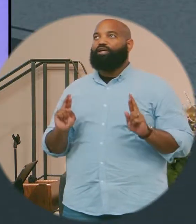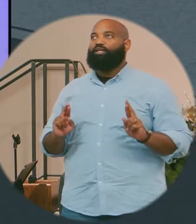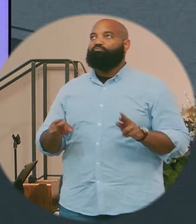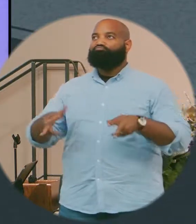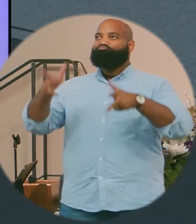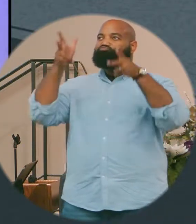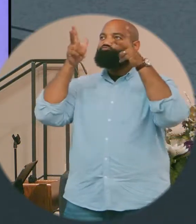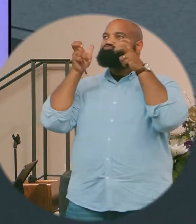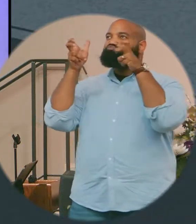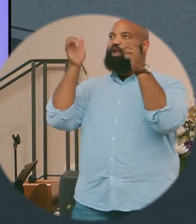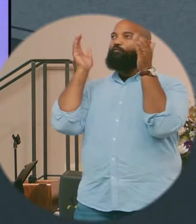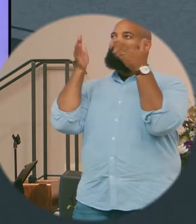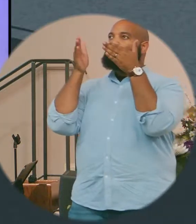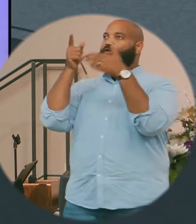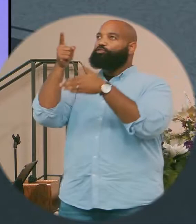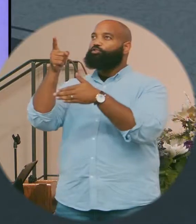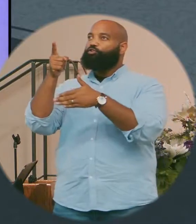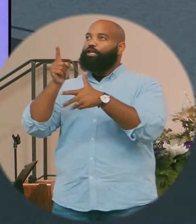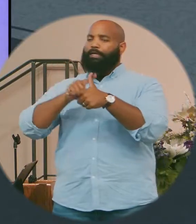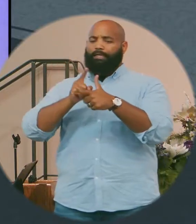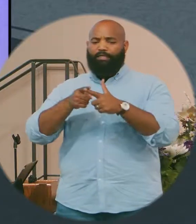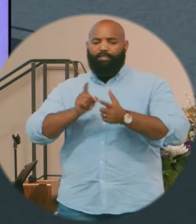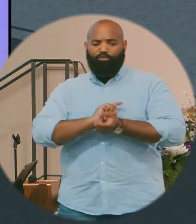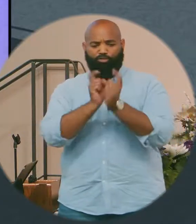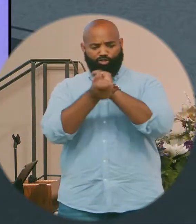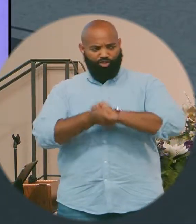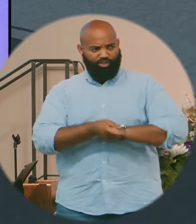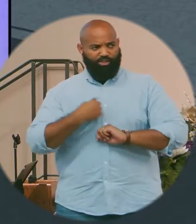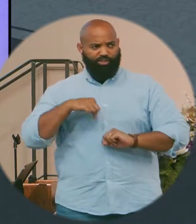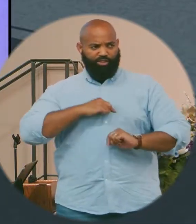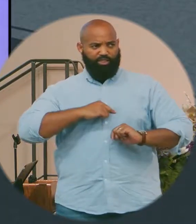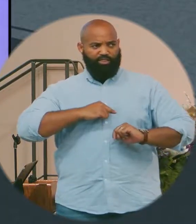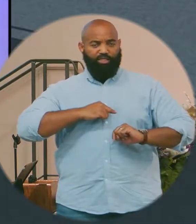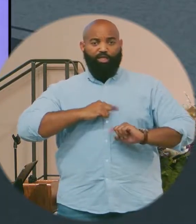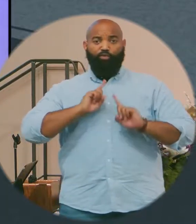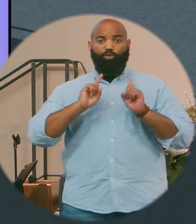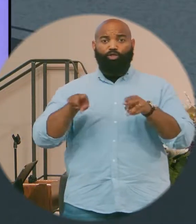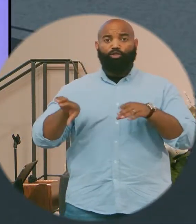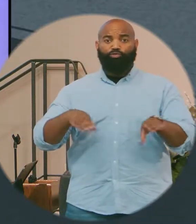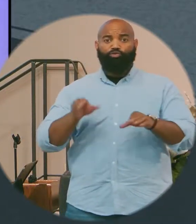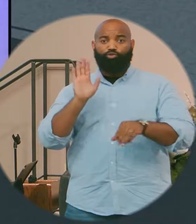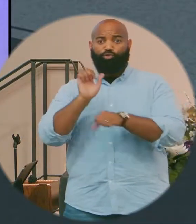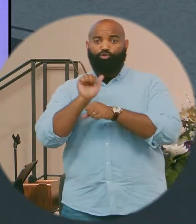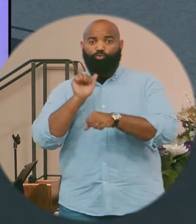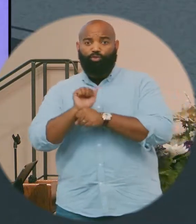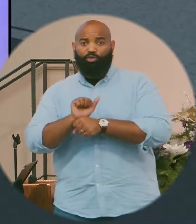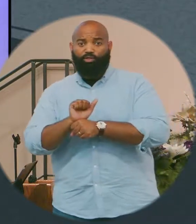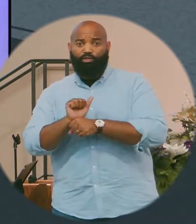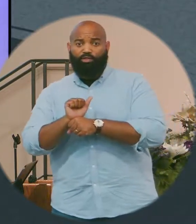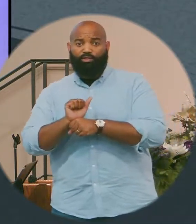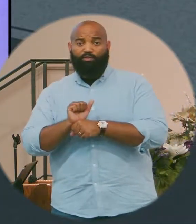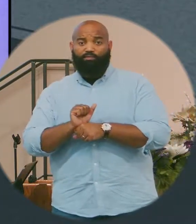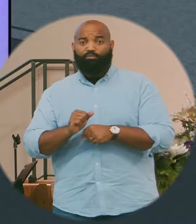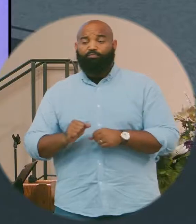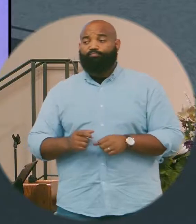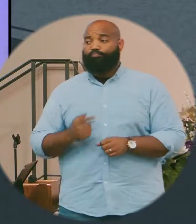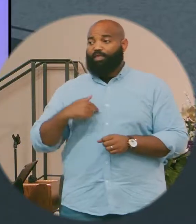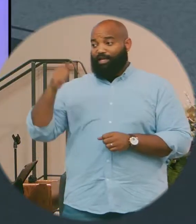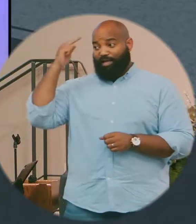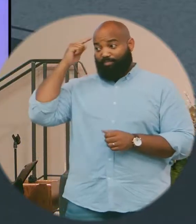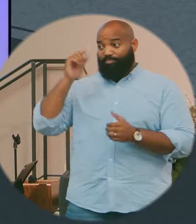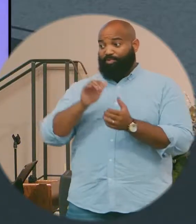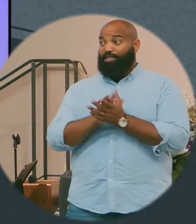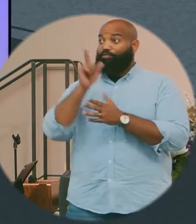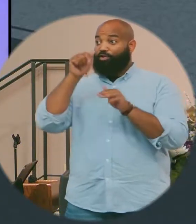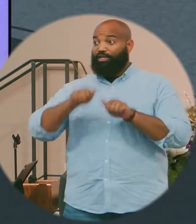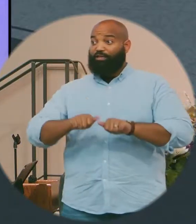and that you will make our hands willing to work. Because, Father, in that working it out for my good, I know that you're able to do